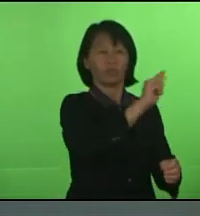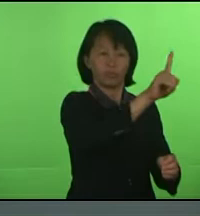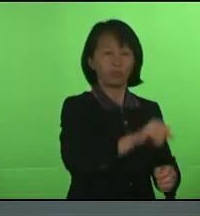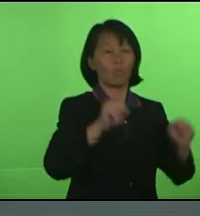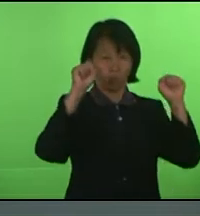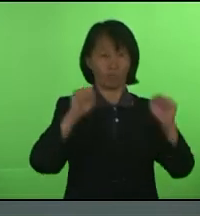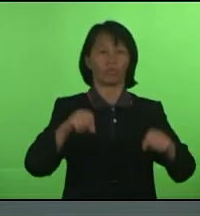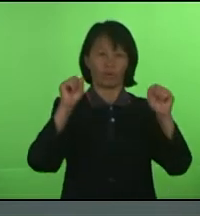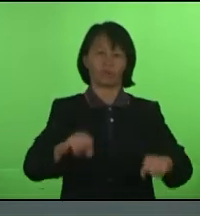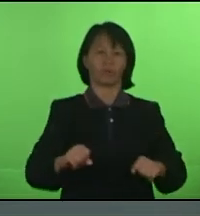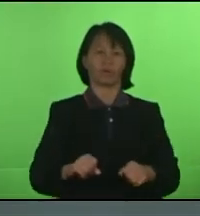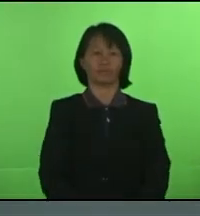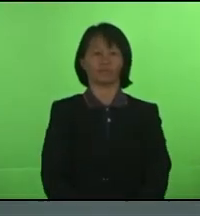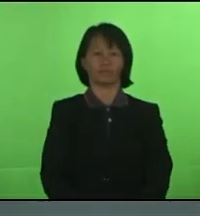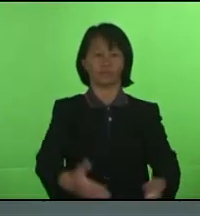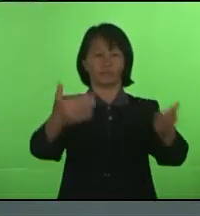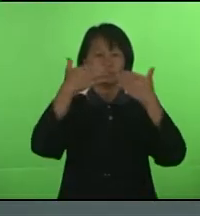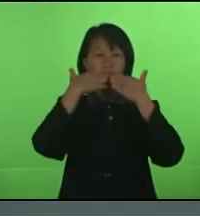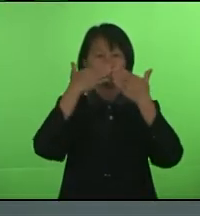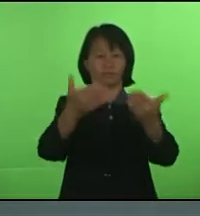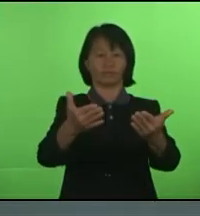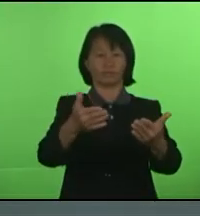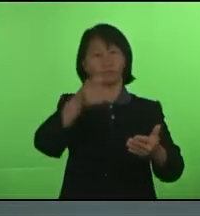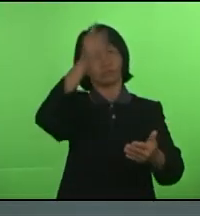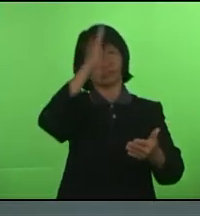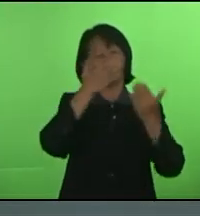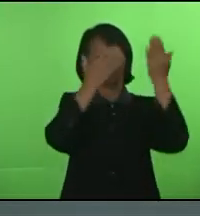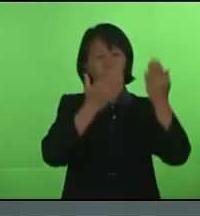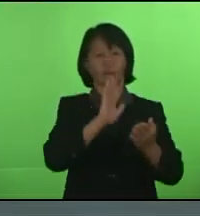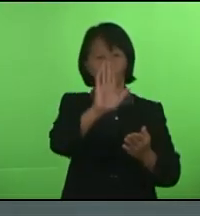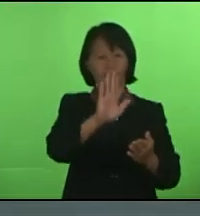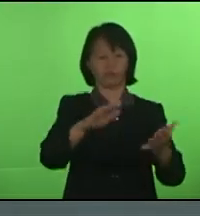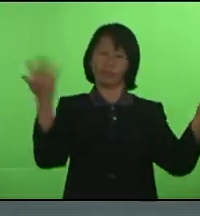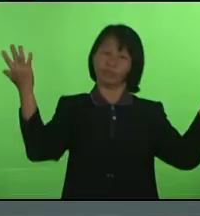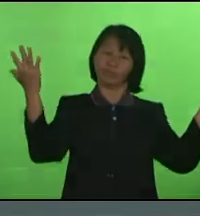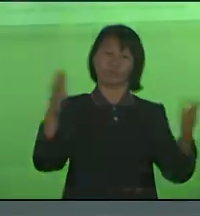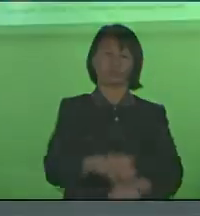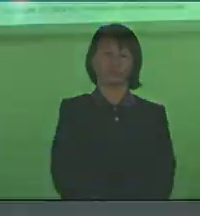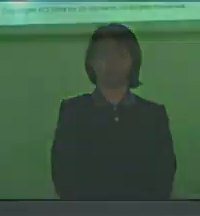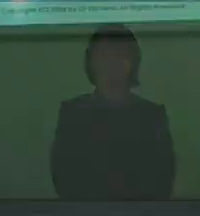anywhere. If you want, you can. All right. So thank you very much. God bless you. Class dismissed.